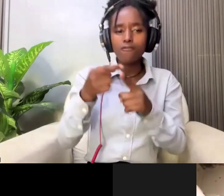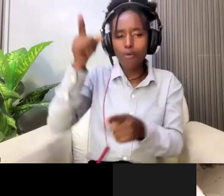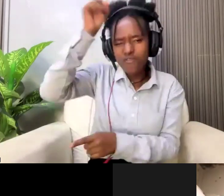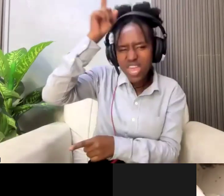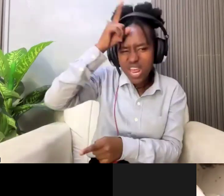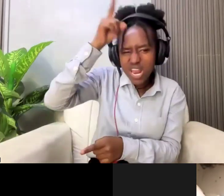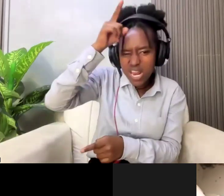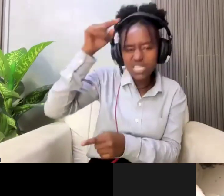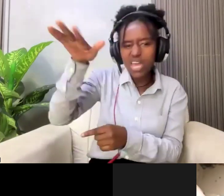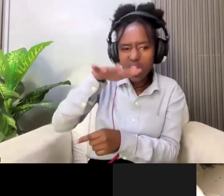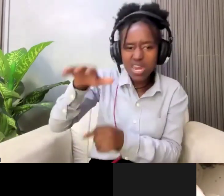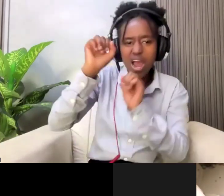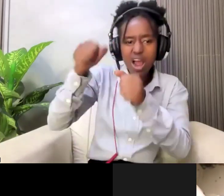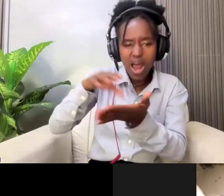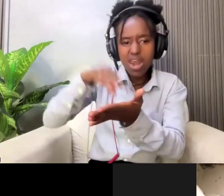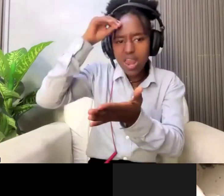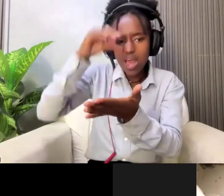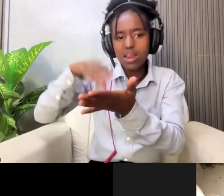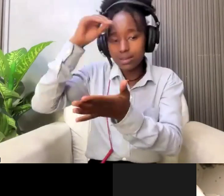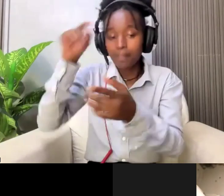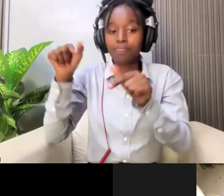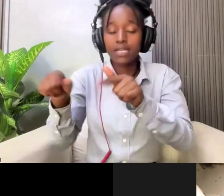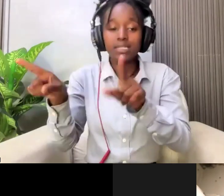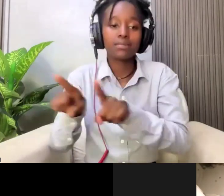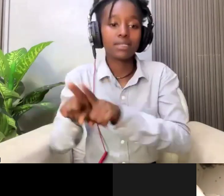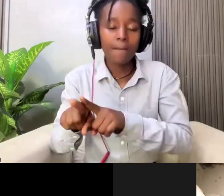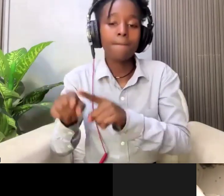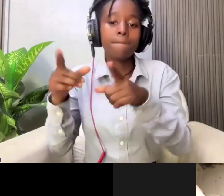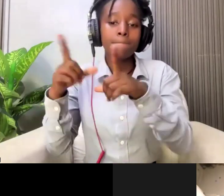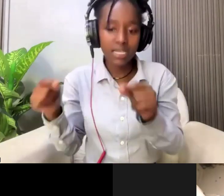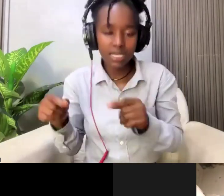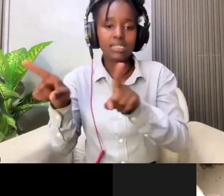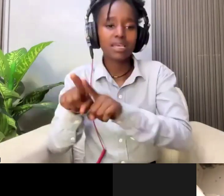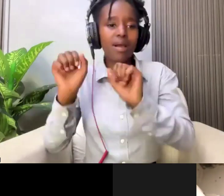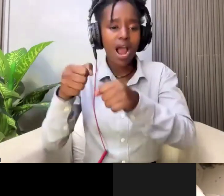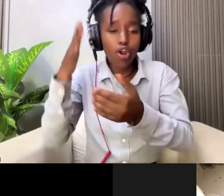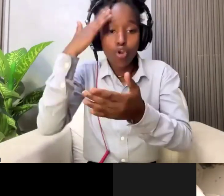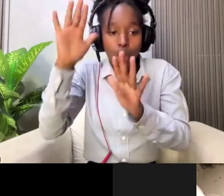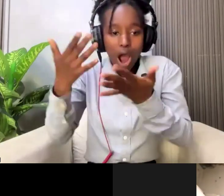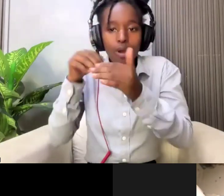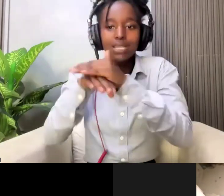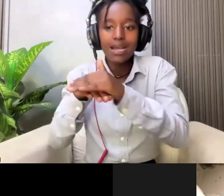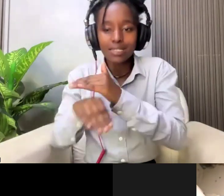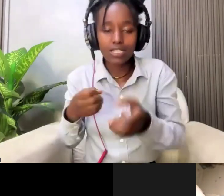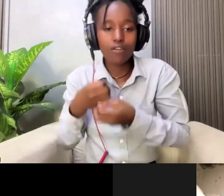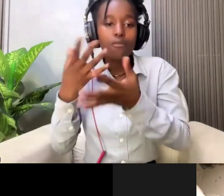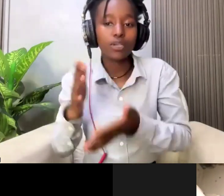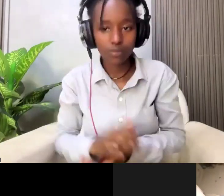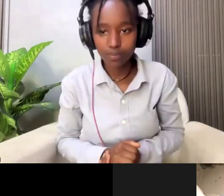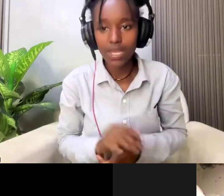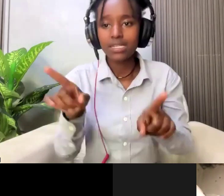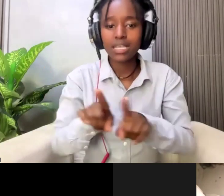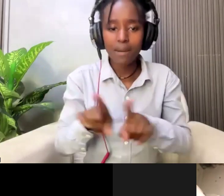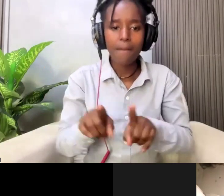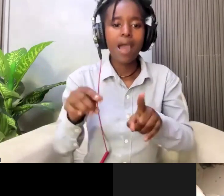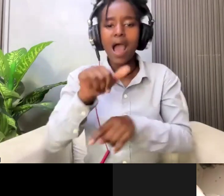doesn't have access to internet. Also, those people, they also really need a voice, their voices to be